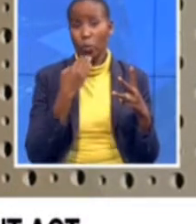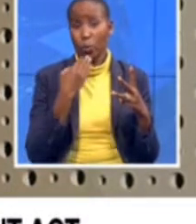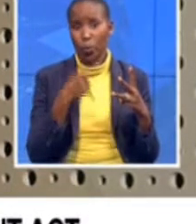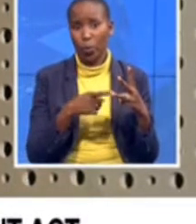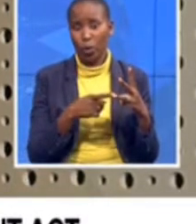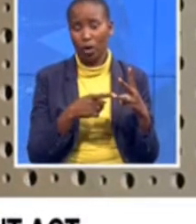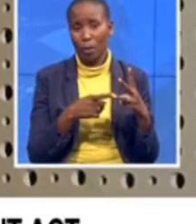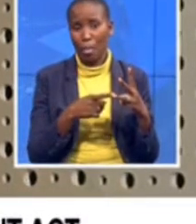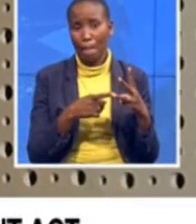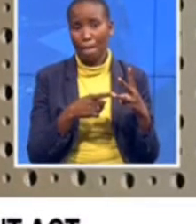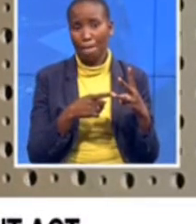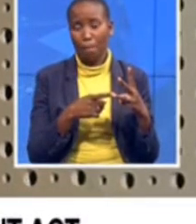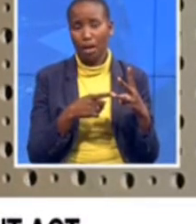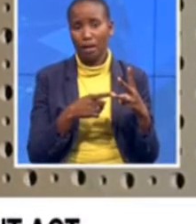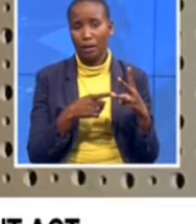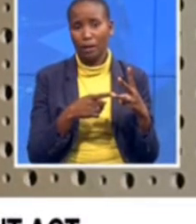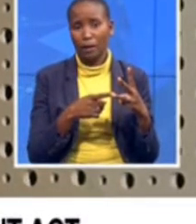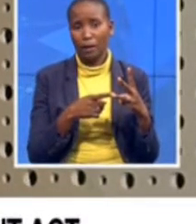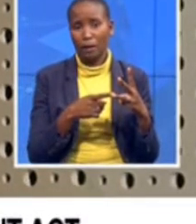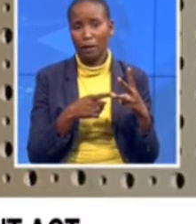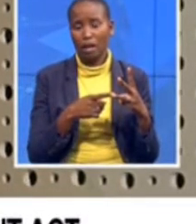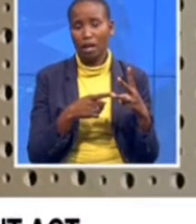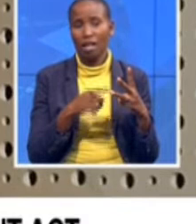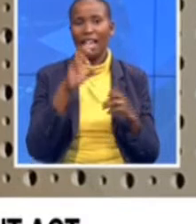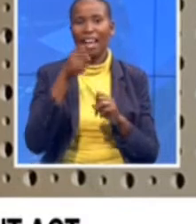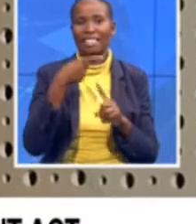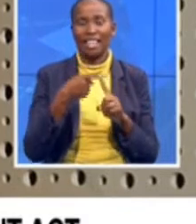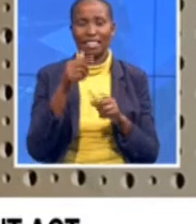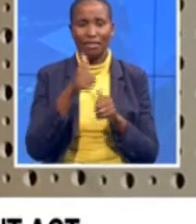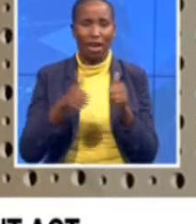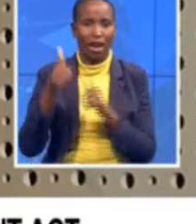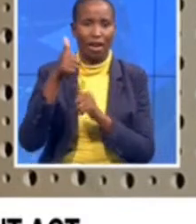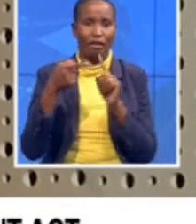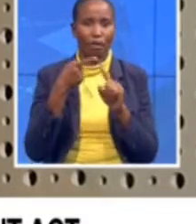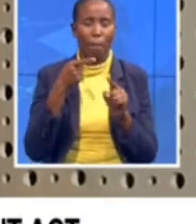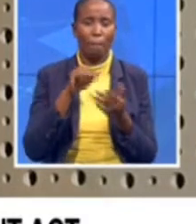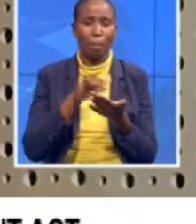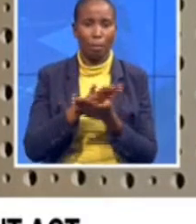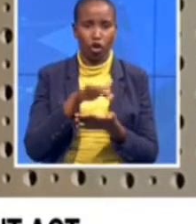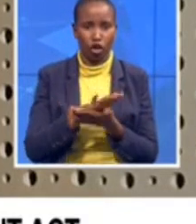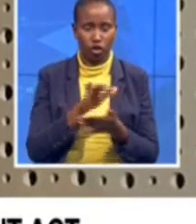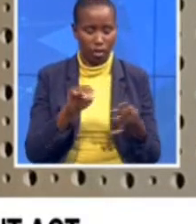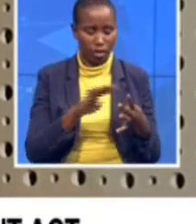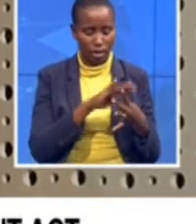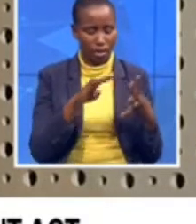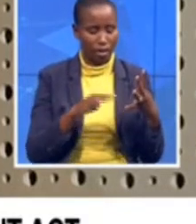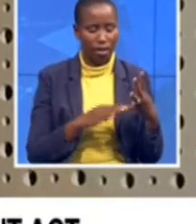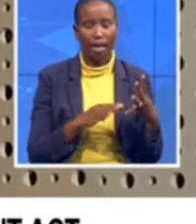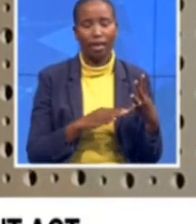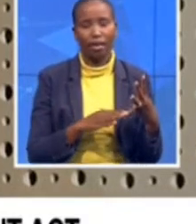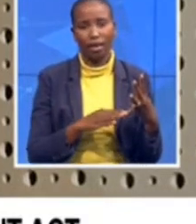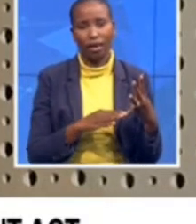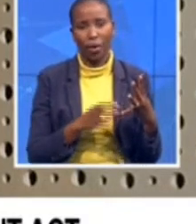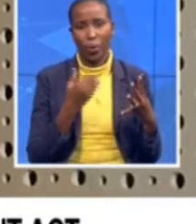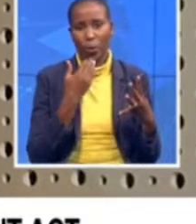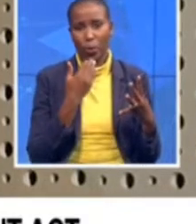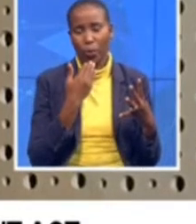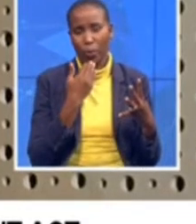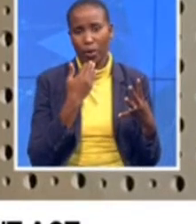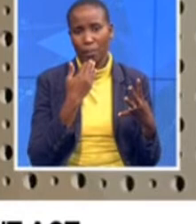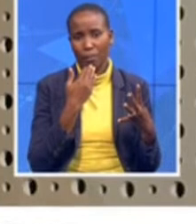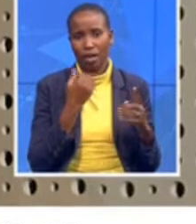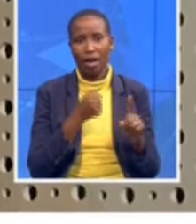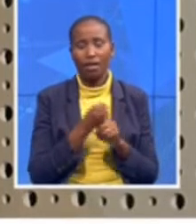shared executive head at the Film and Publication. And then next to me here is Advocate Nevodwe, who's also